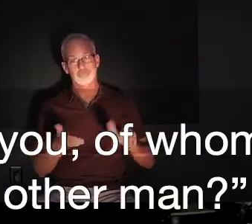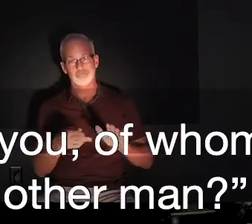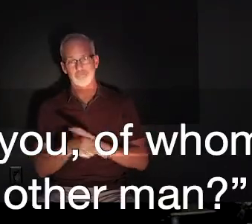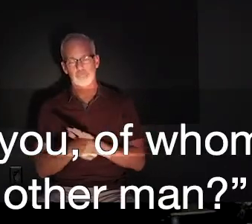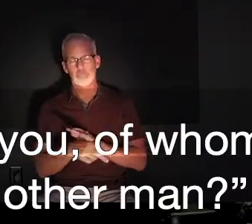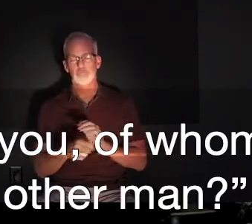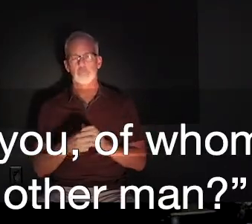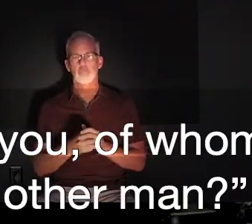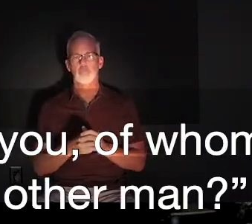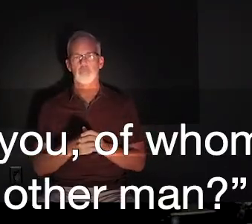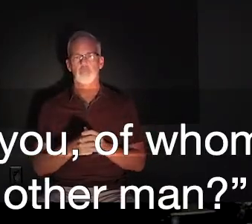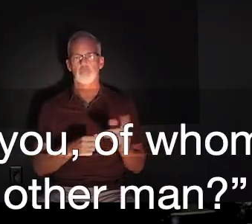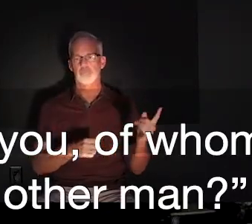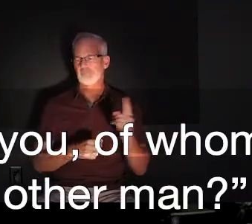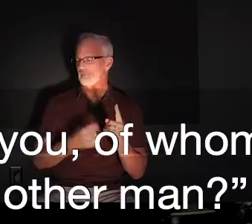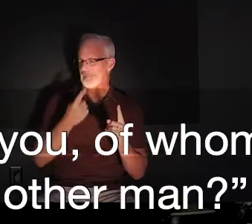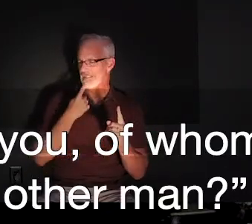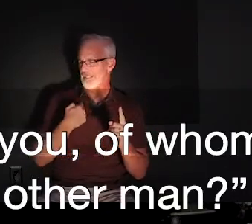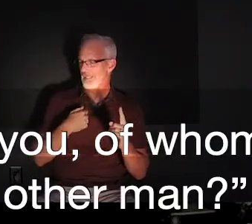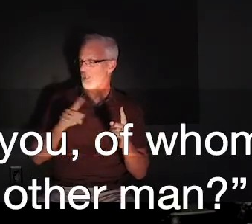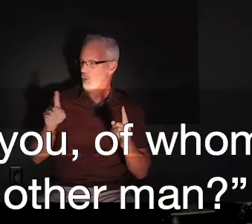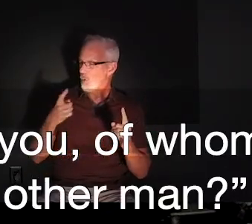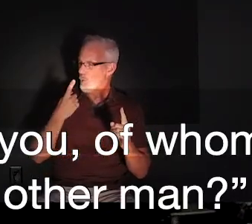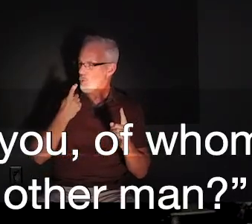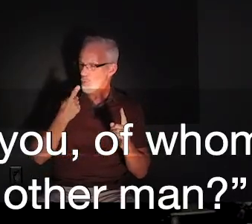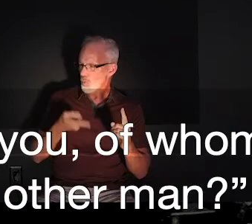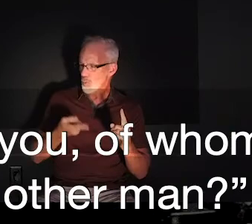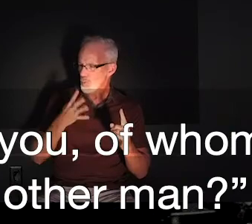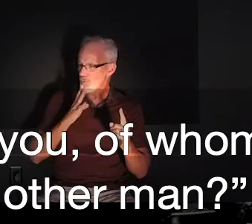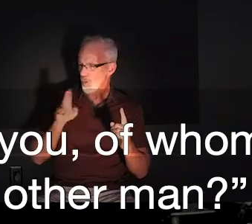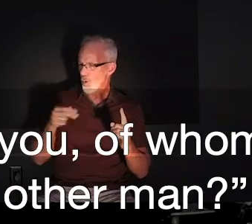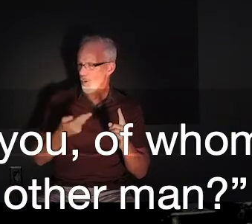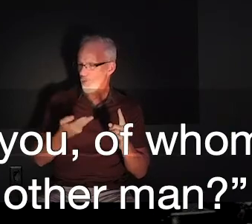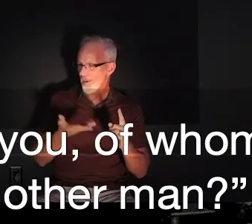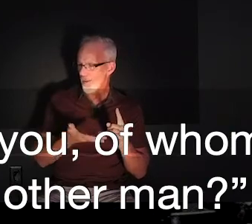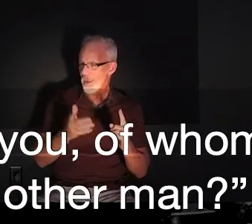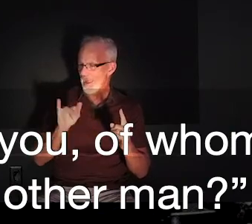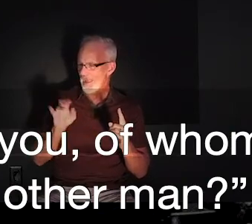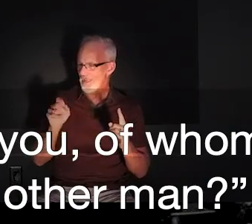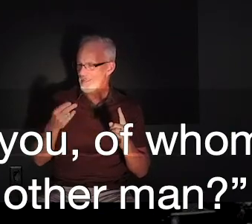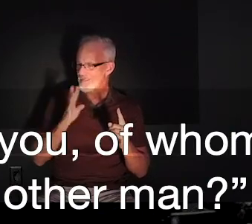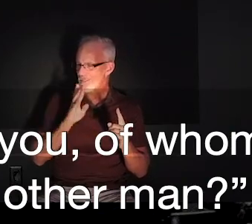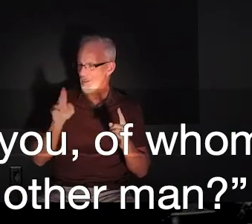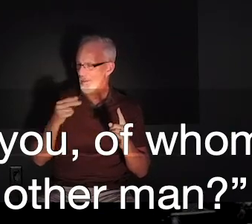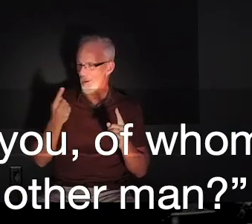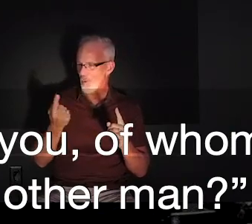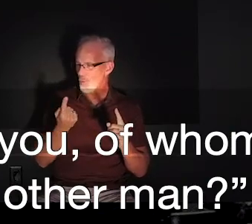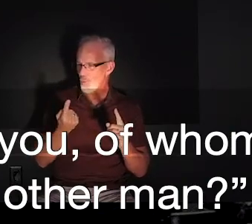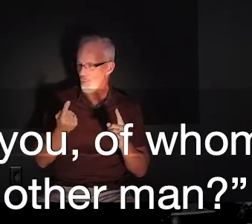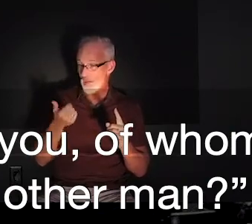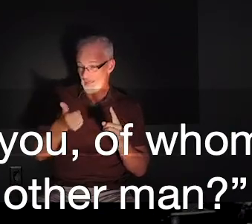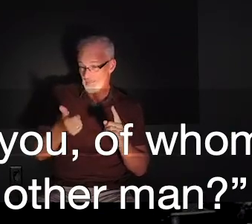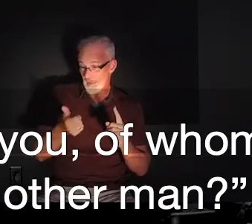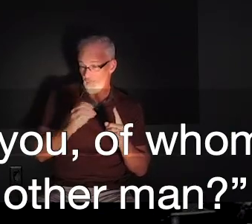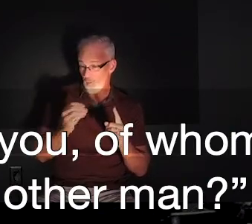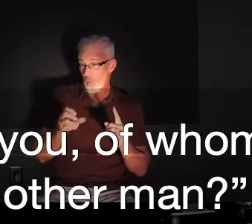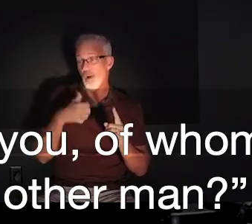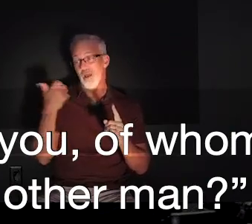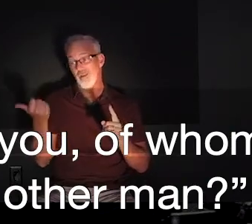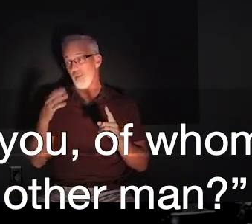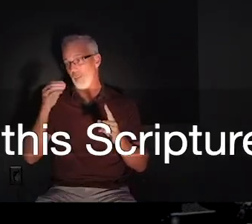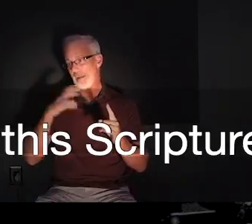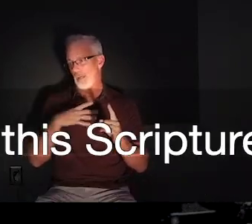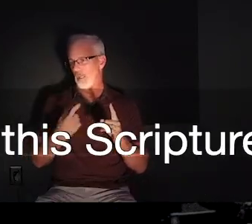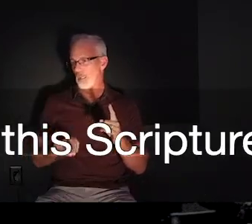eunuch answered Philip and said, I ask you, of whom does the prophet say this? Of himself or some other